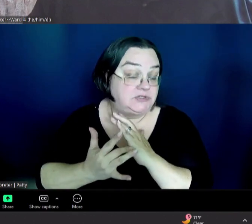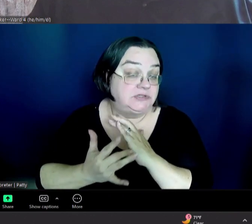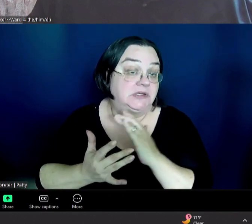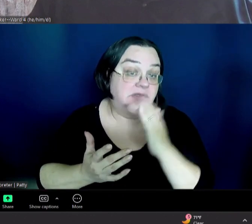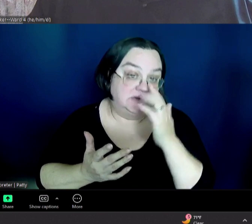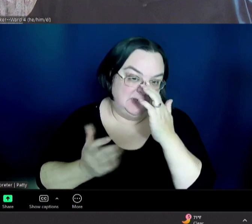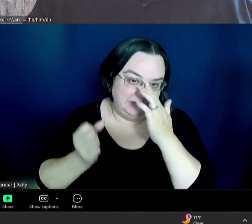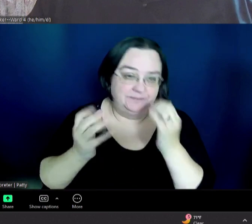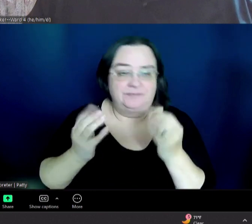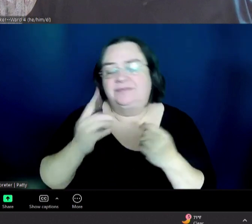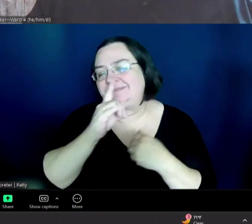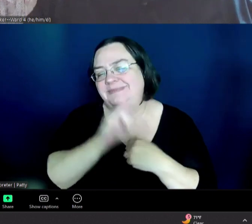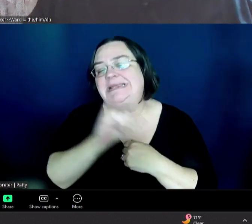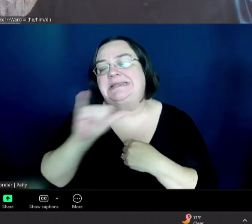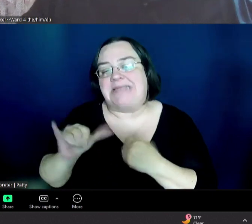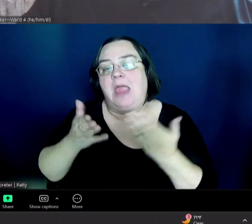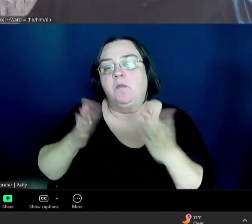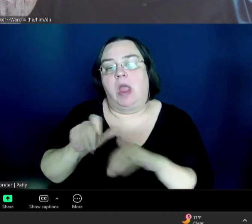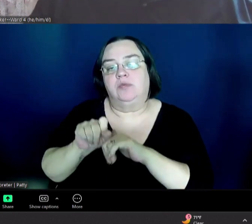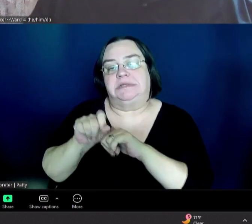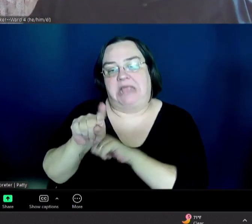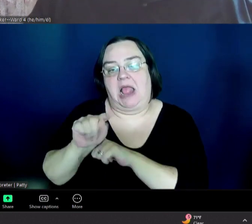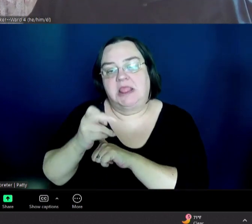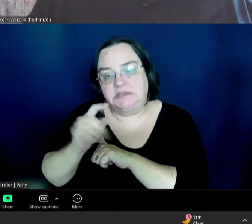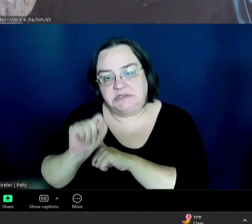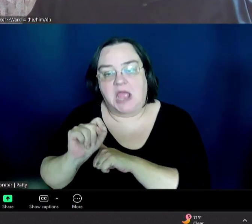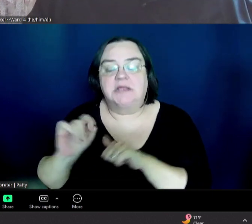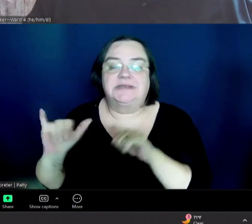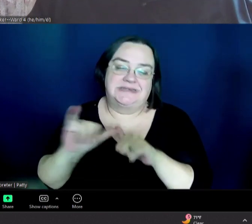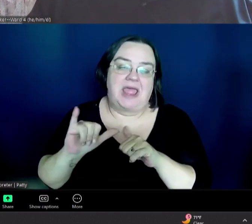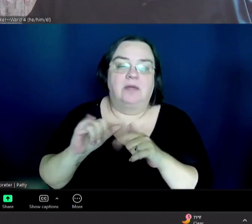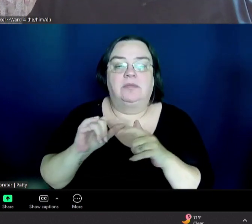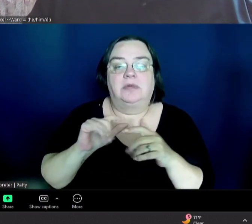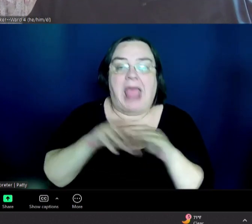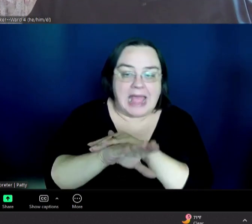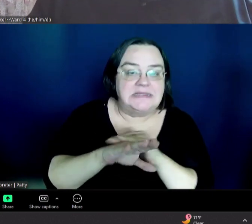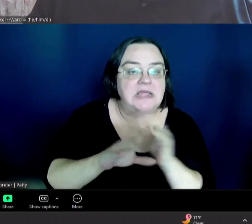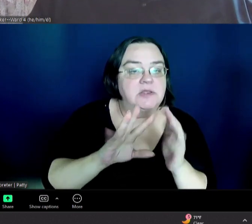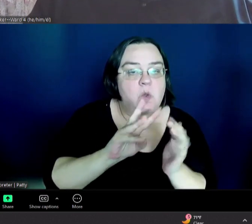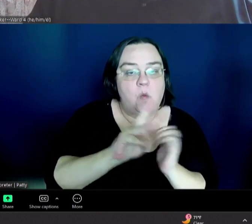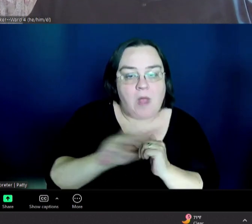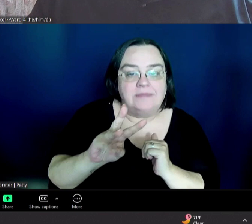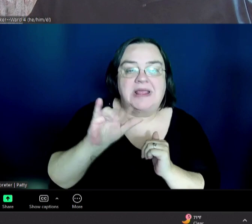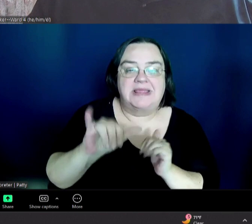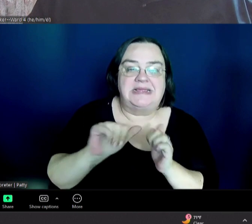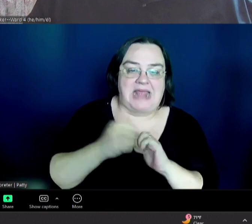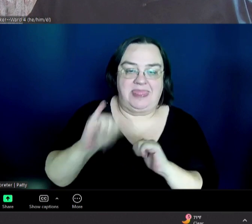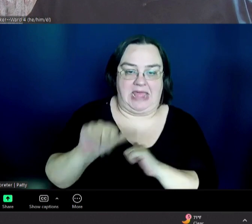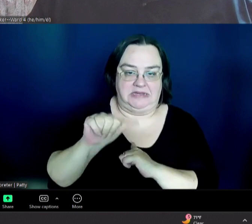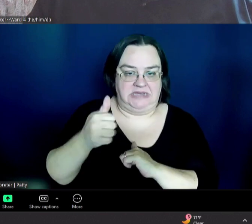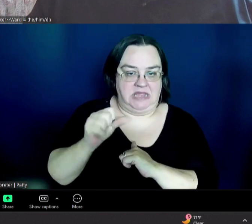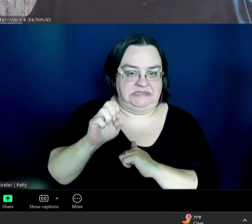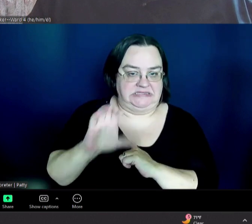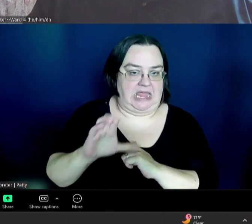So the same way a text is sent, the same way you would go out to a website, that type of thing, is how the 10-second clip is sent